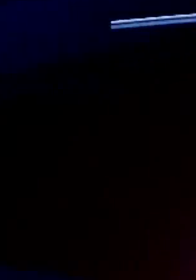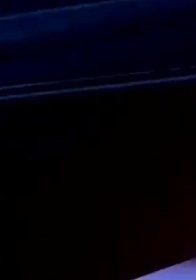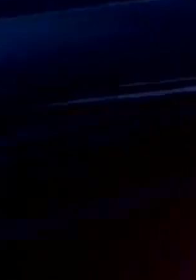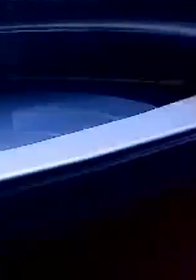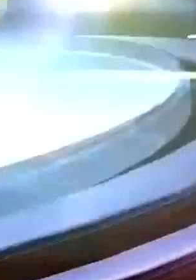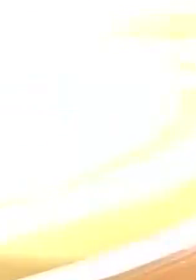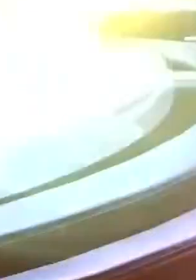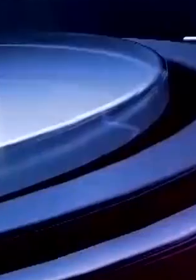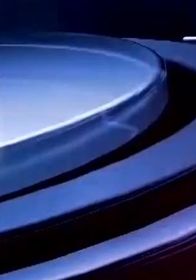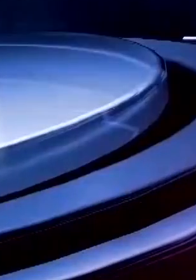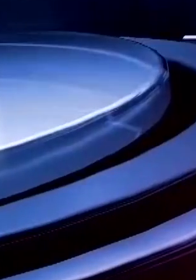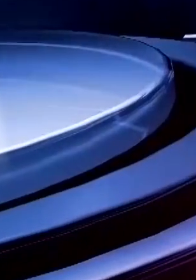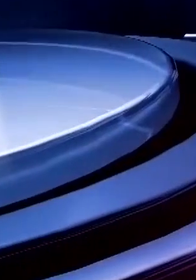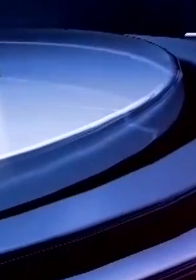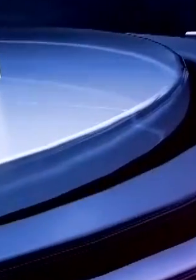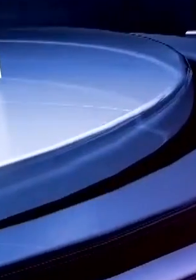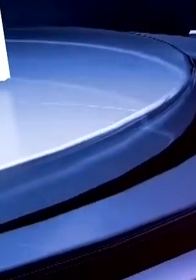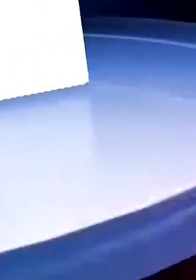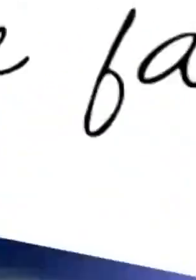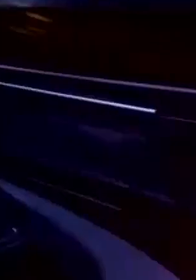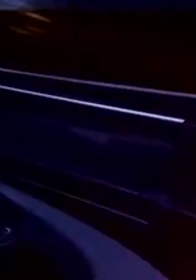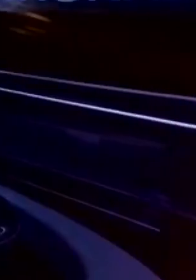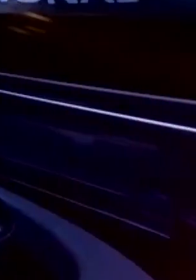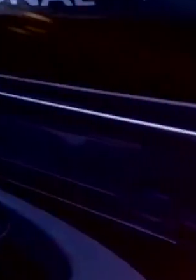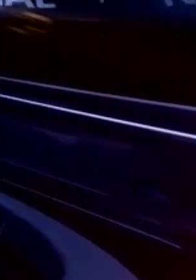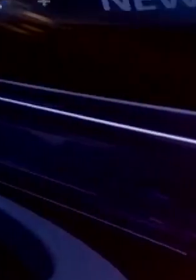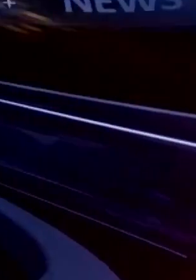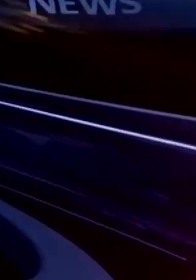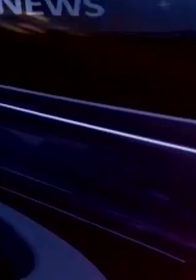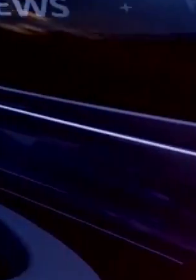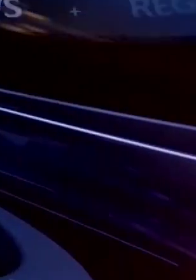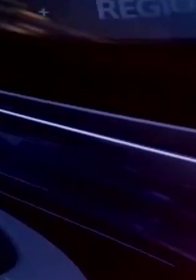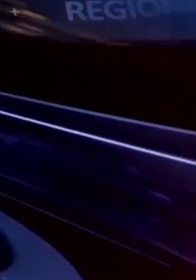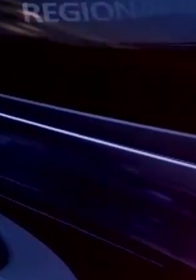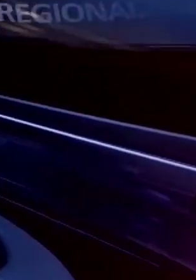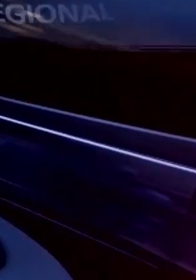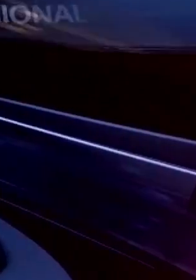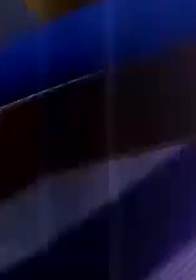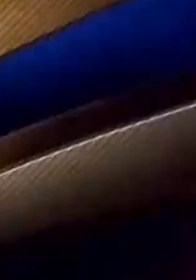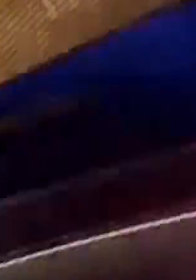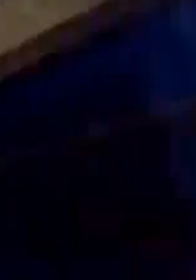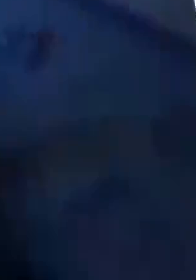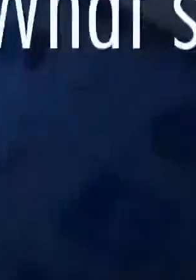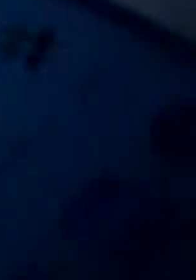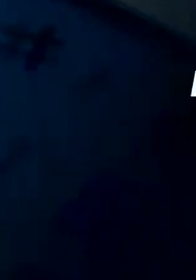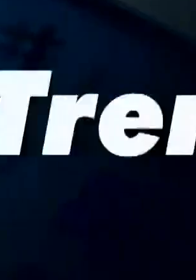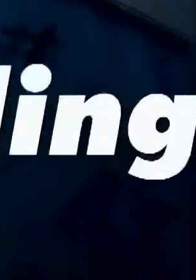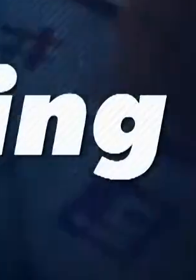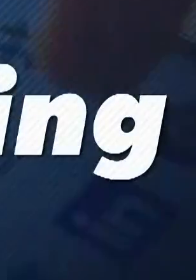What's Trending is brought to you by Trident Insurance. We treat you like family.